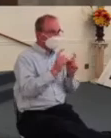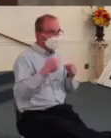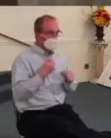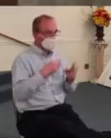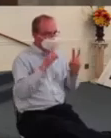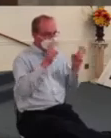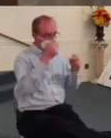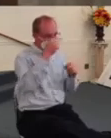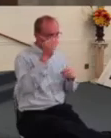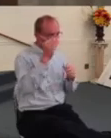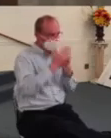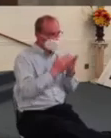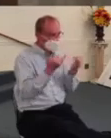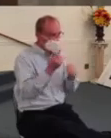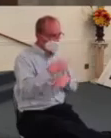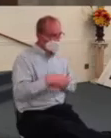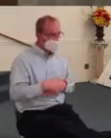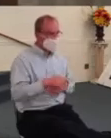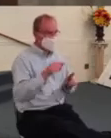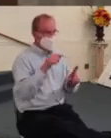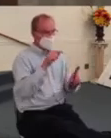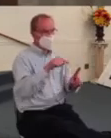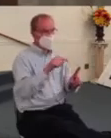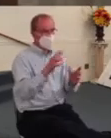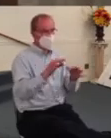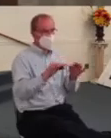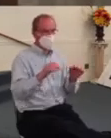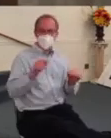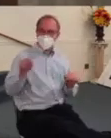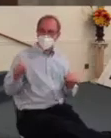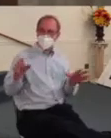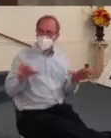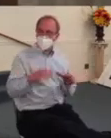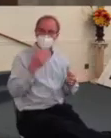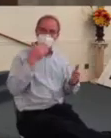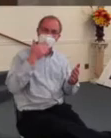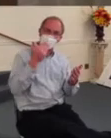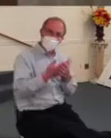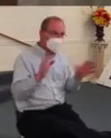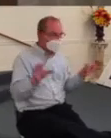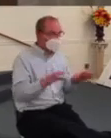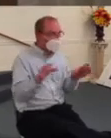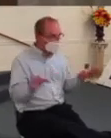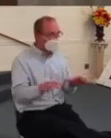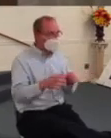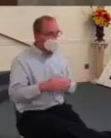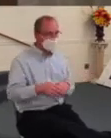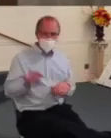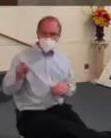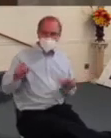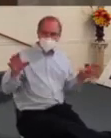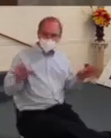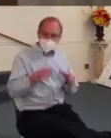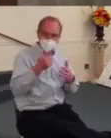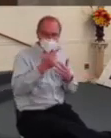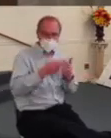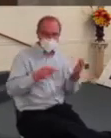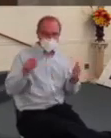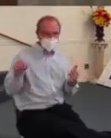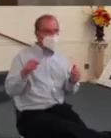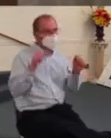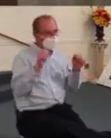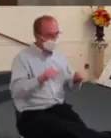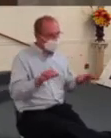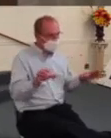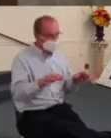has done a good deed, and she has done what she could. Now let me ask you this.